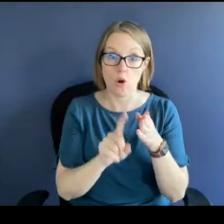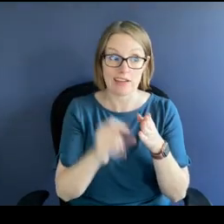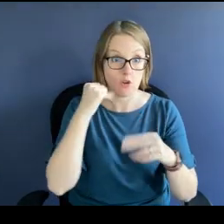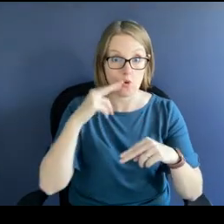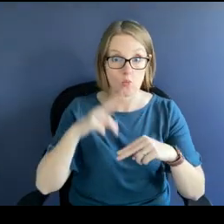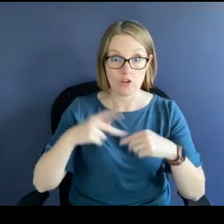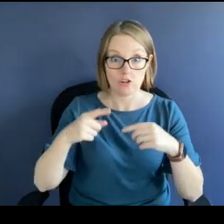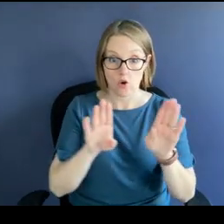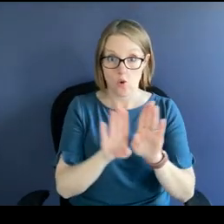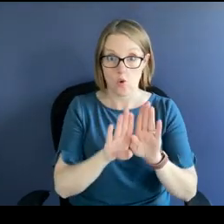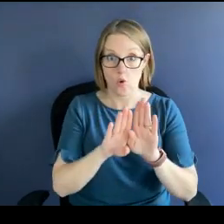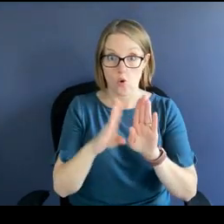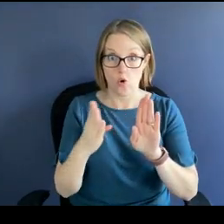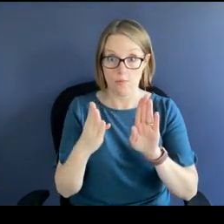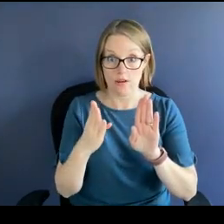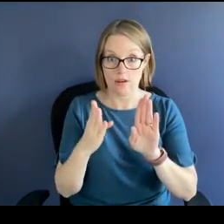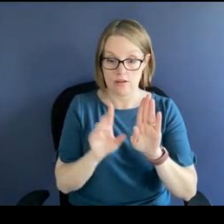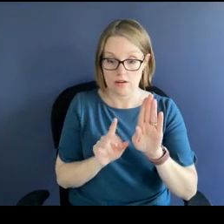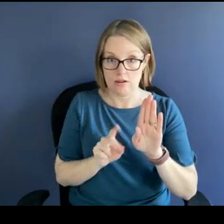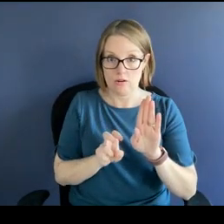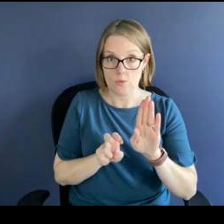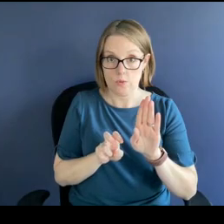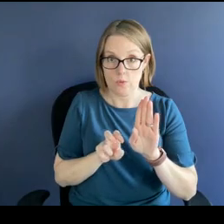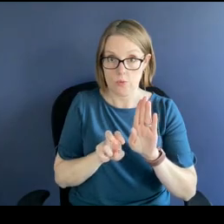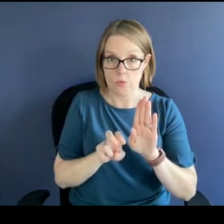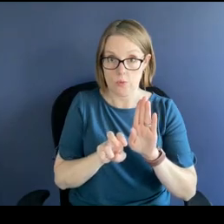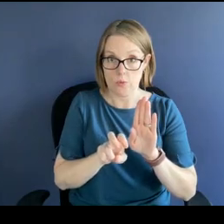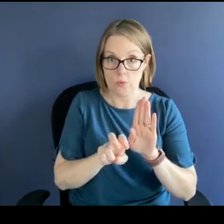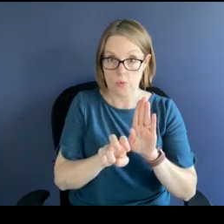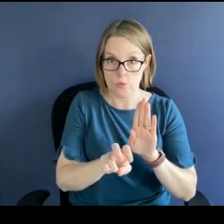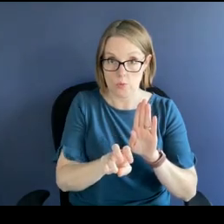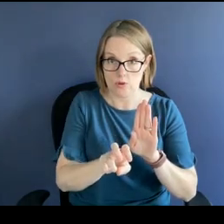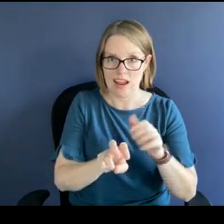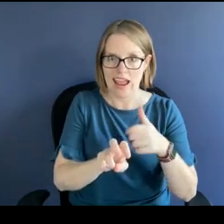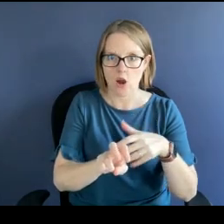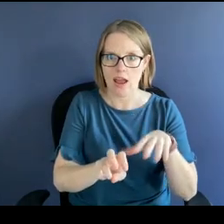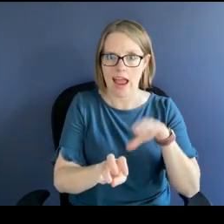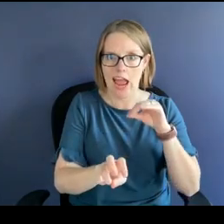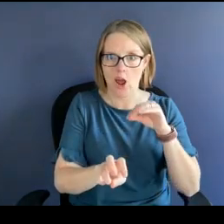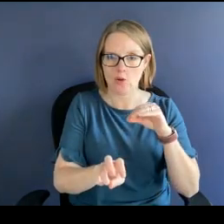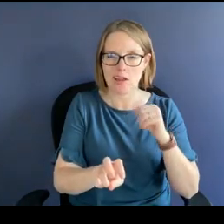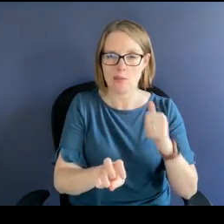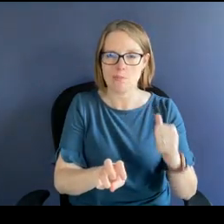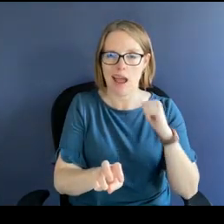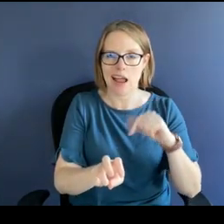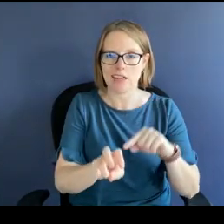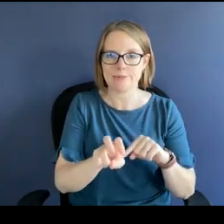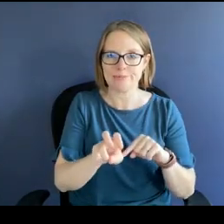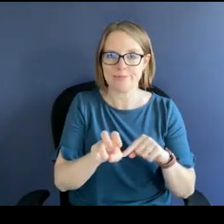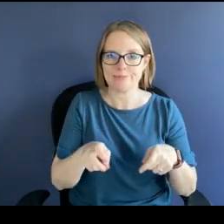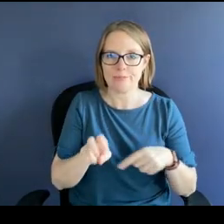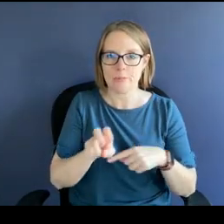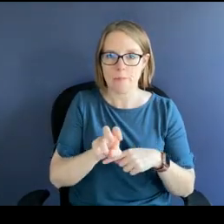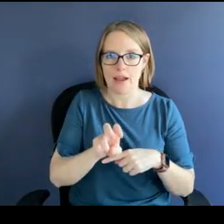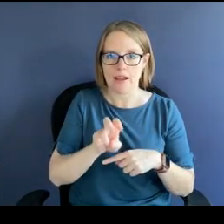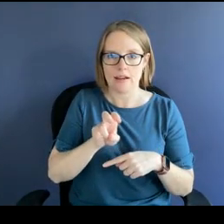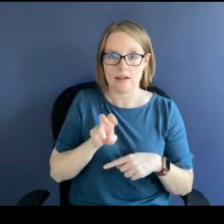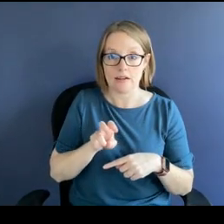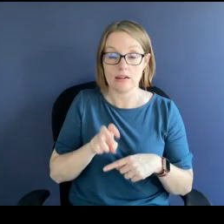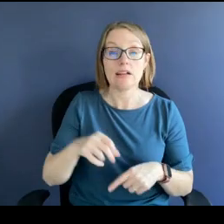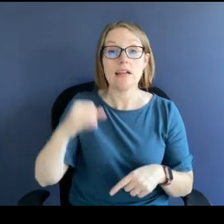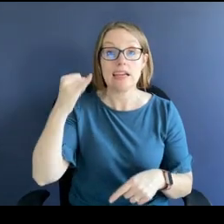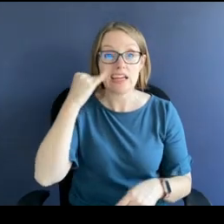pantry facing the contents, they must back out of the space. In a larger